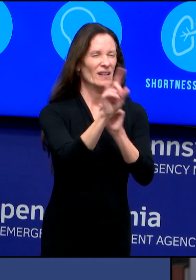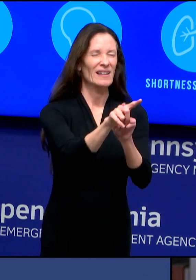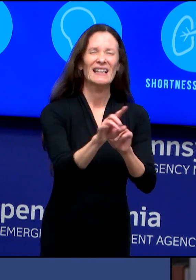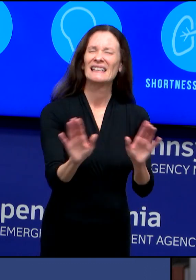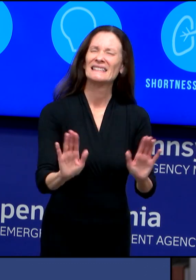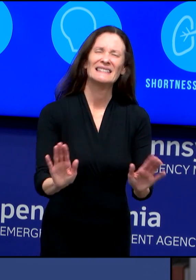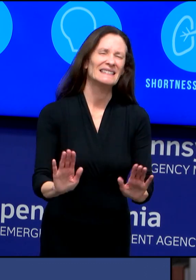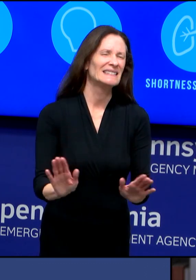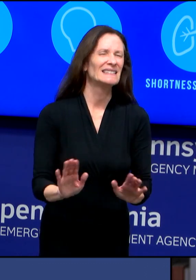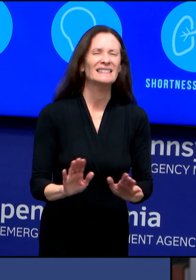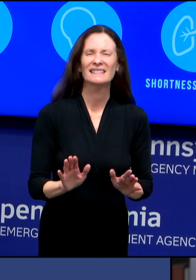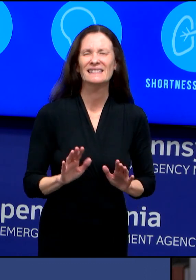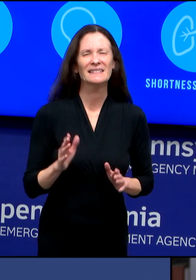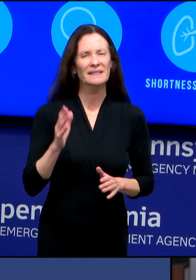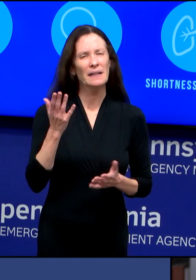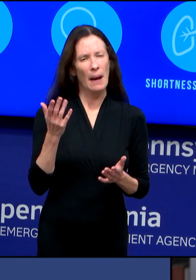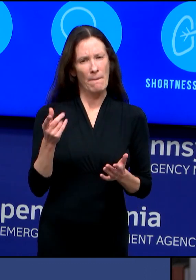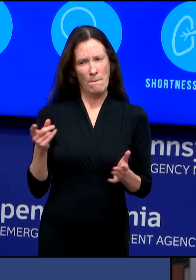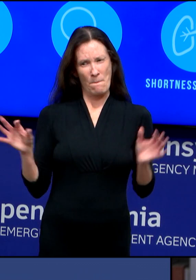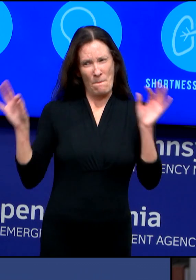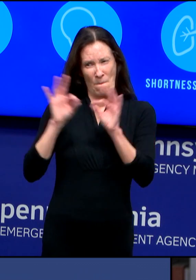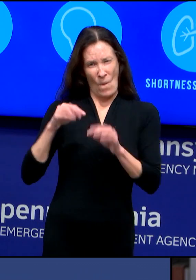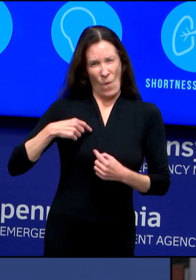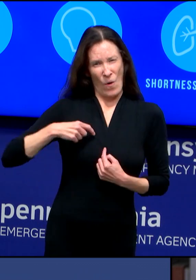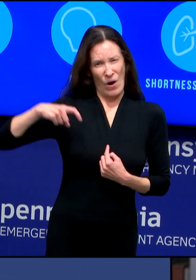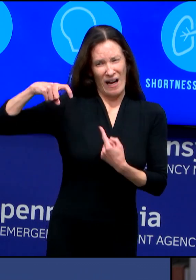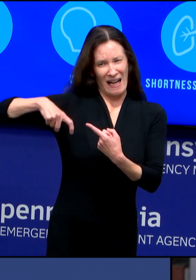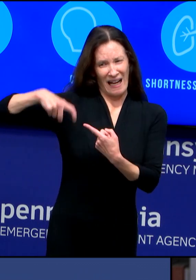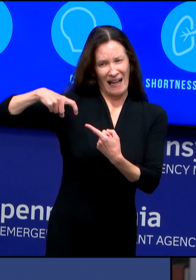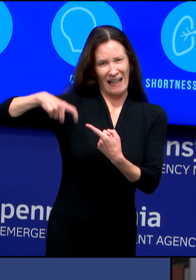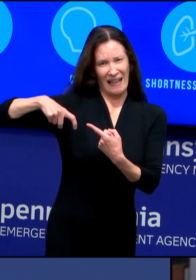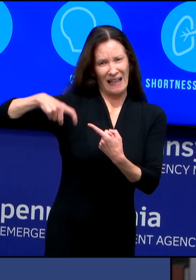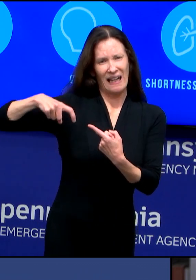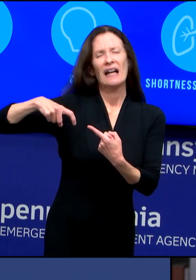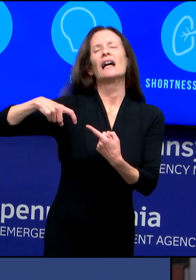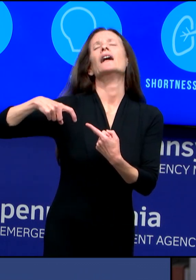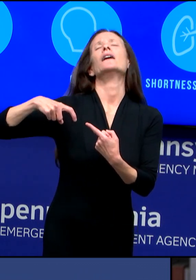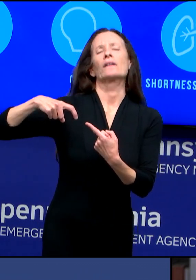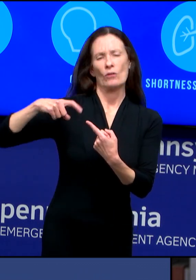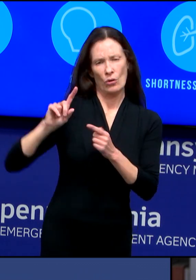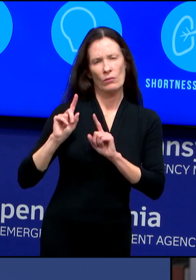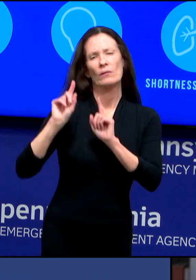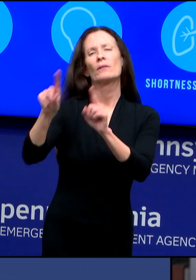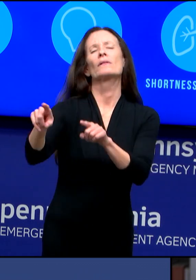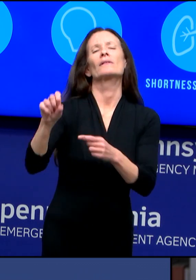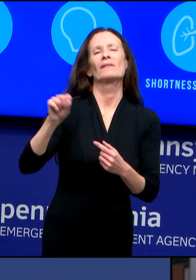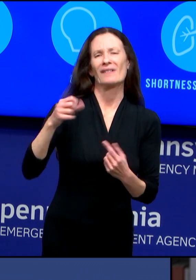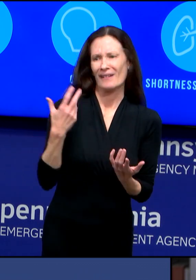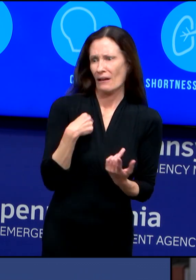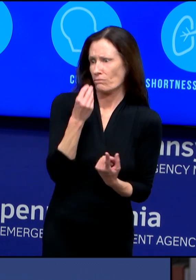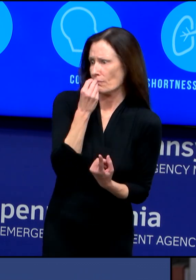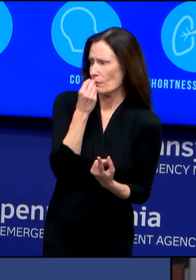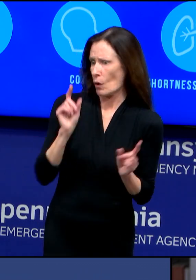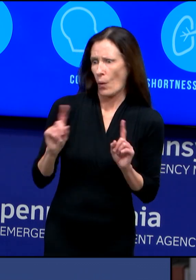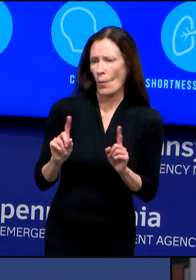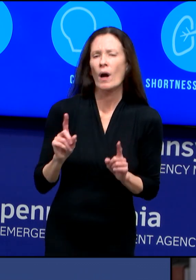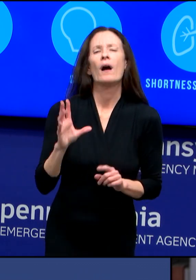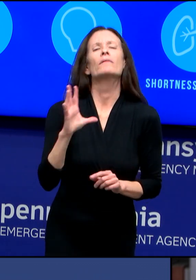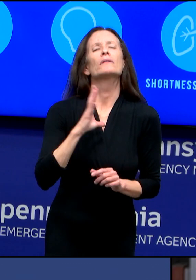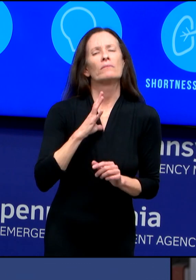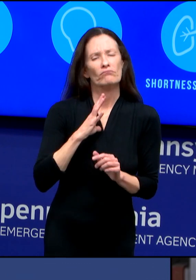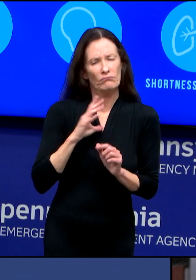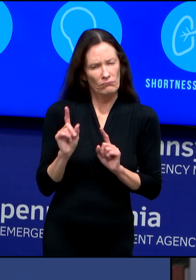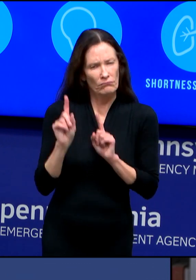that absolutely has to take place to make life sustainable for them, like going to the food store, like going to